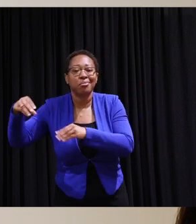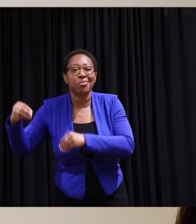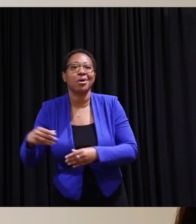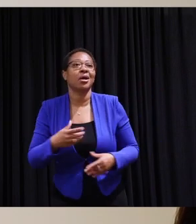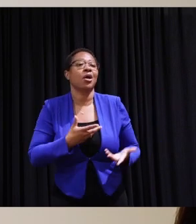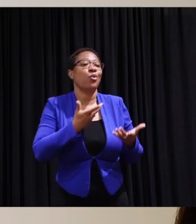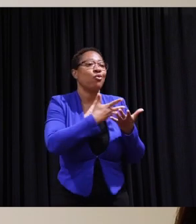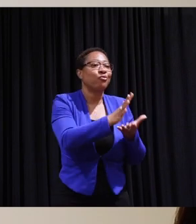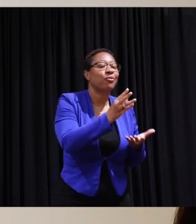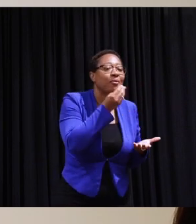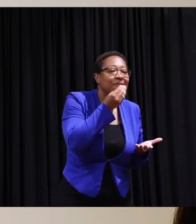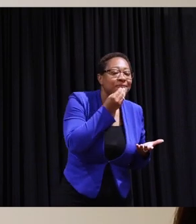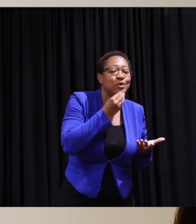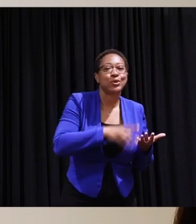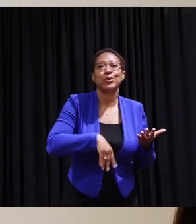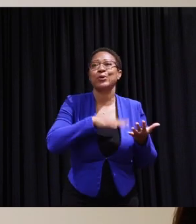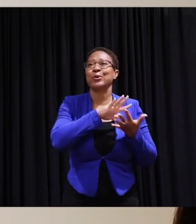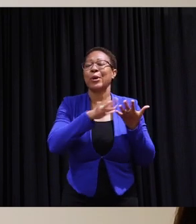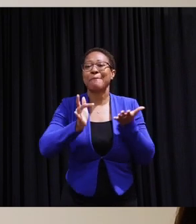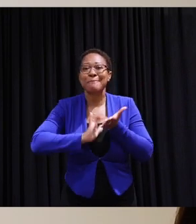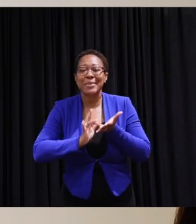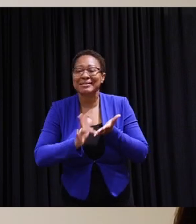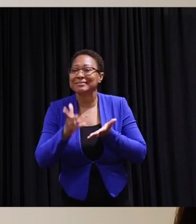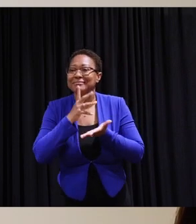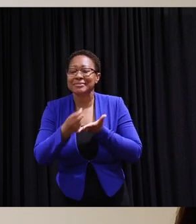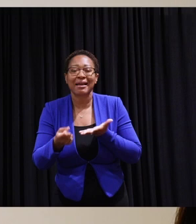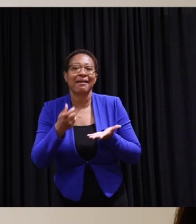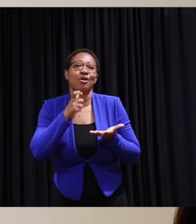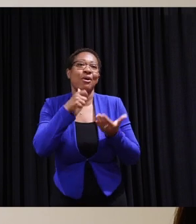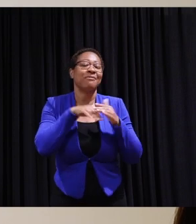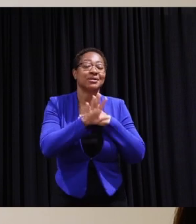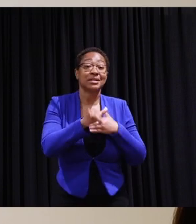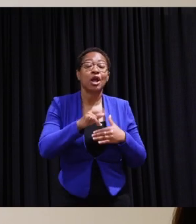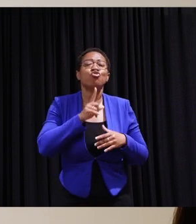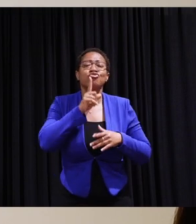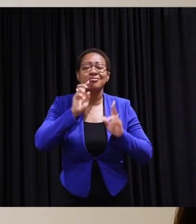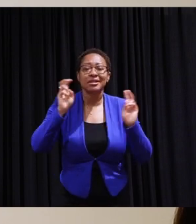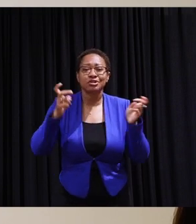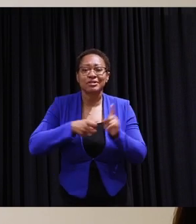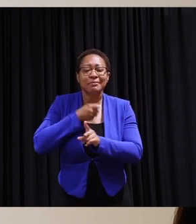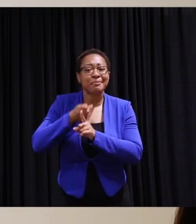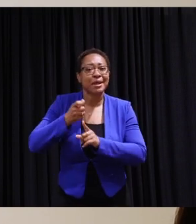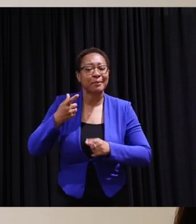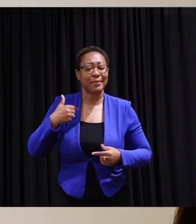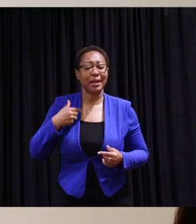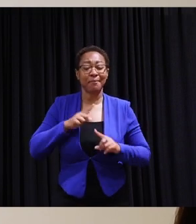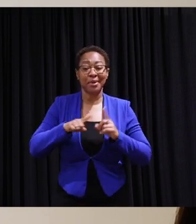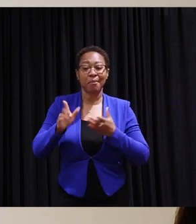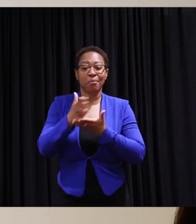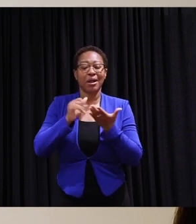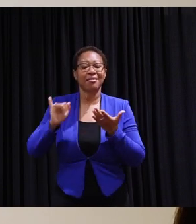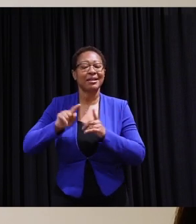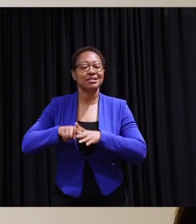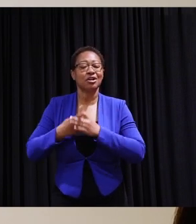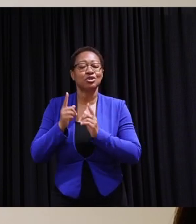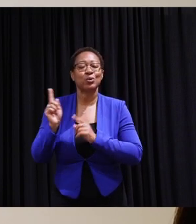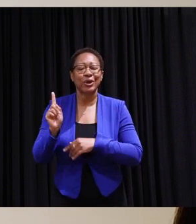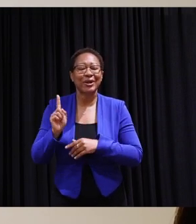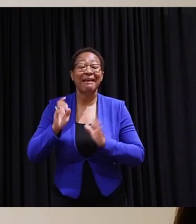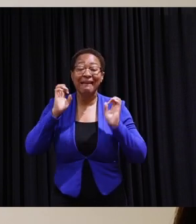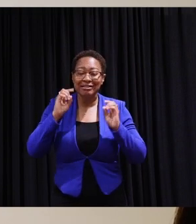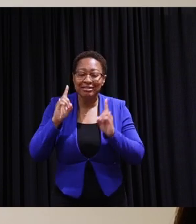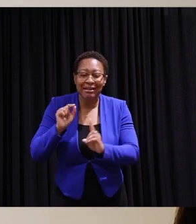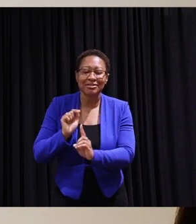by food and medicine. Let's talk about real issues that are impacting me, but a part of that begins by the education.